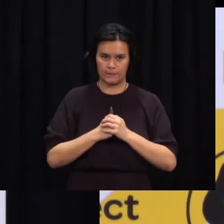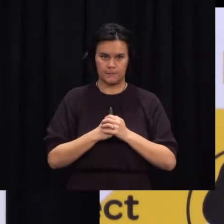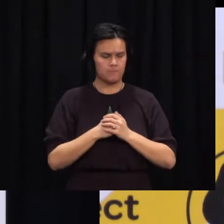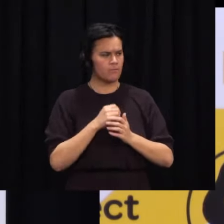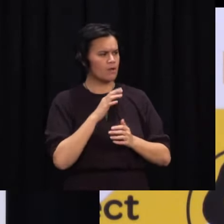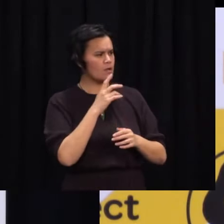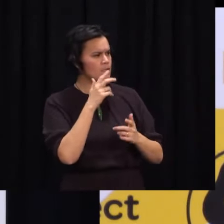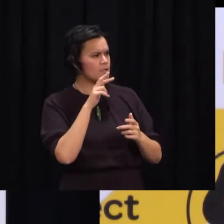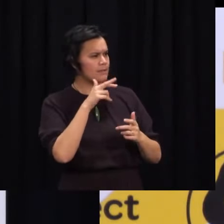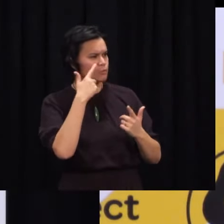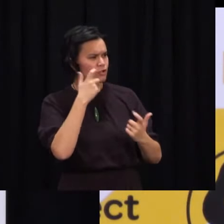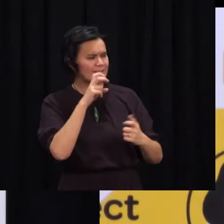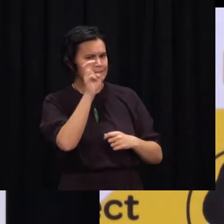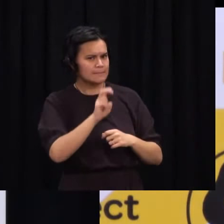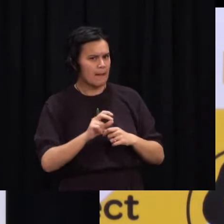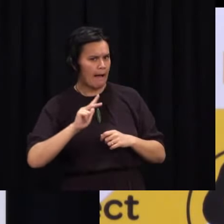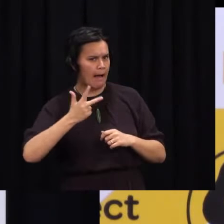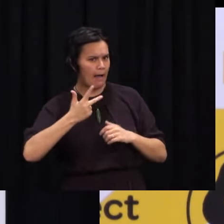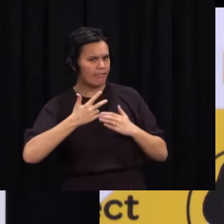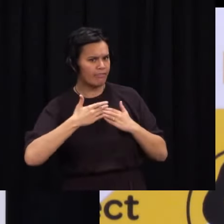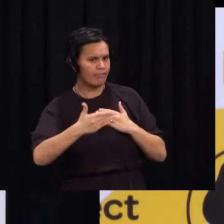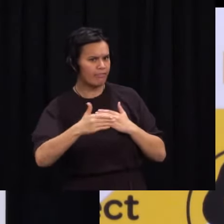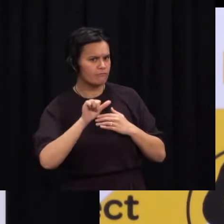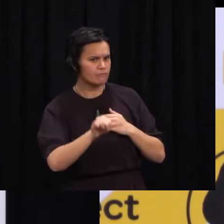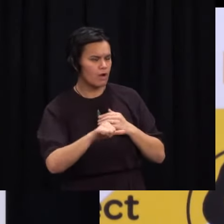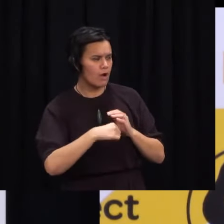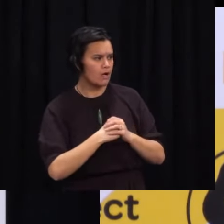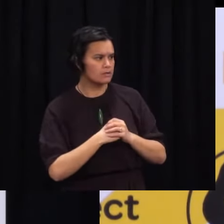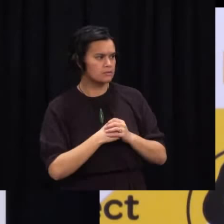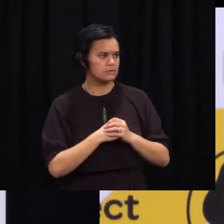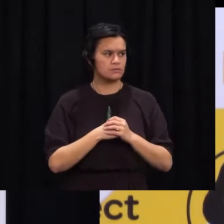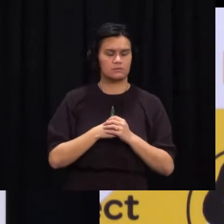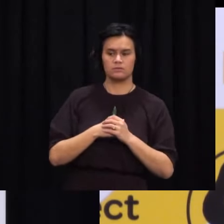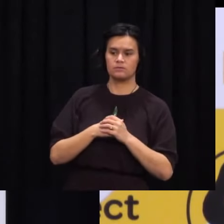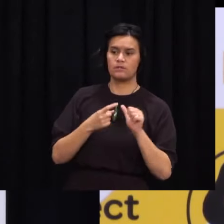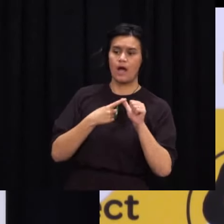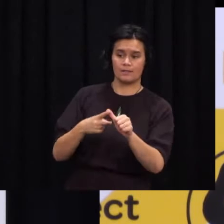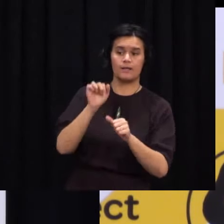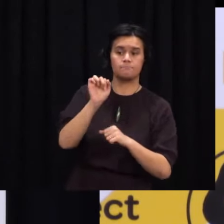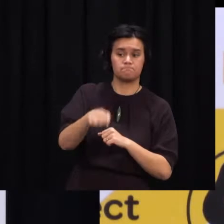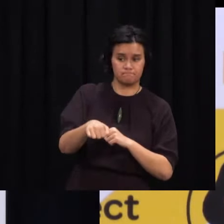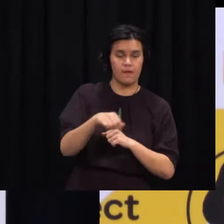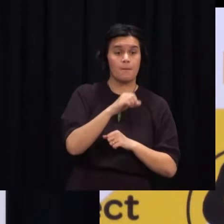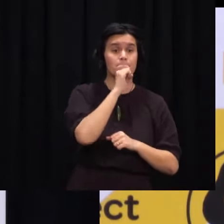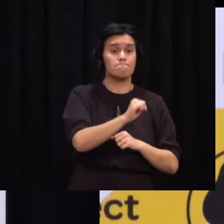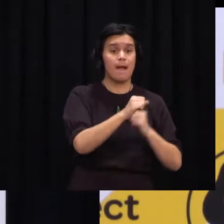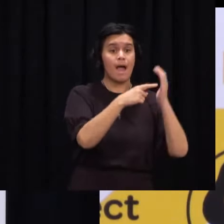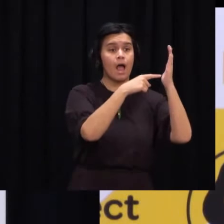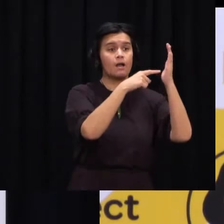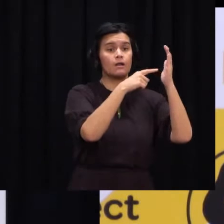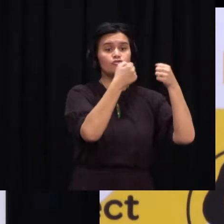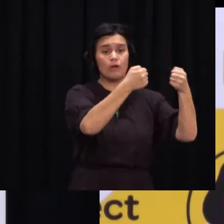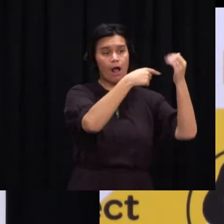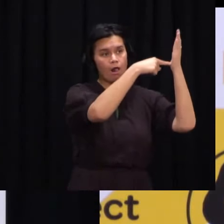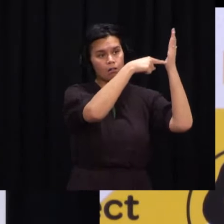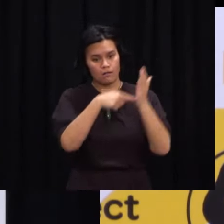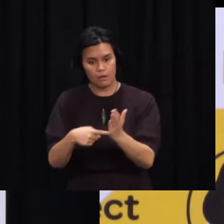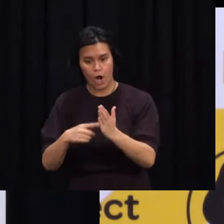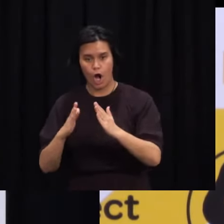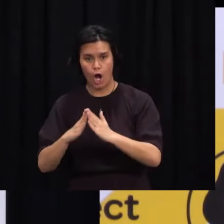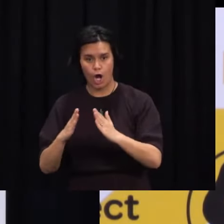of September, is my memory, Dr. Bloomfield? Yes, that's the date that he travelled there. However, his symptom onset was the